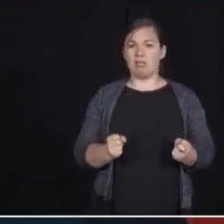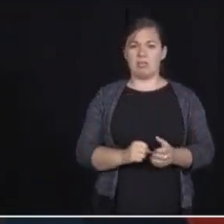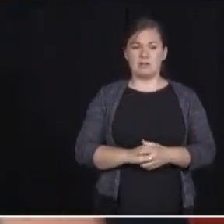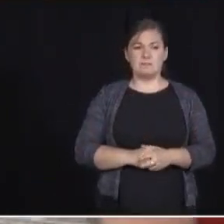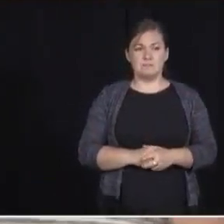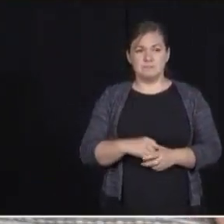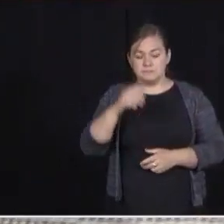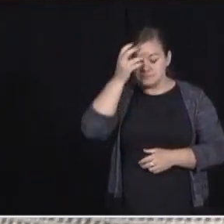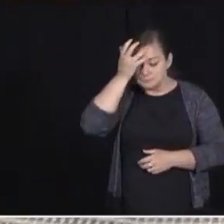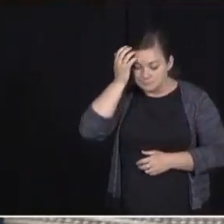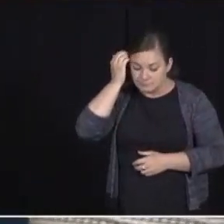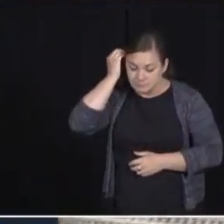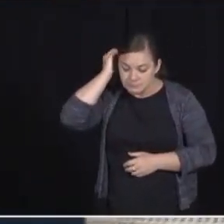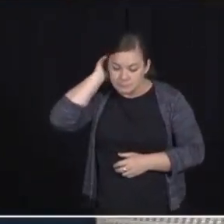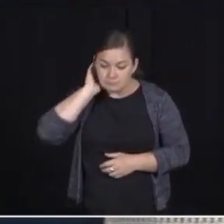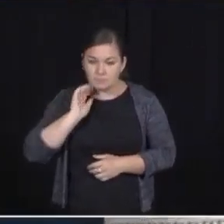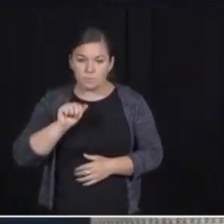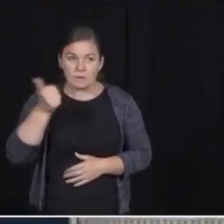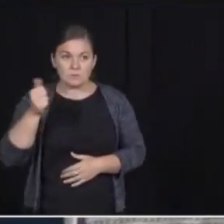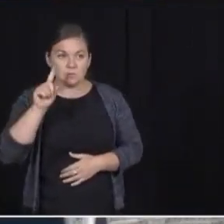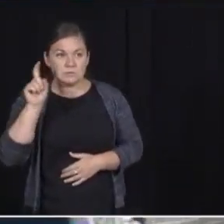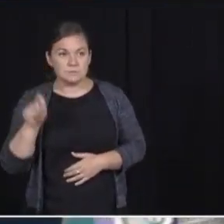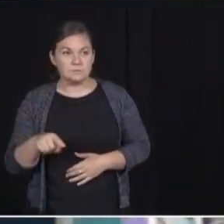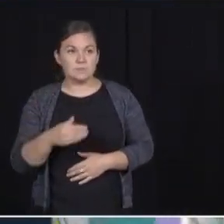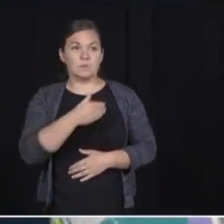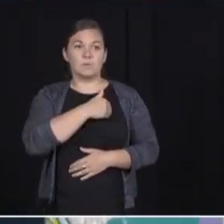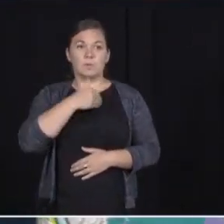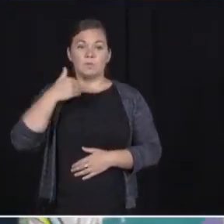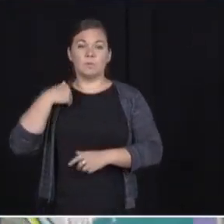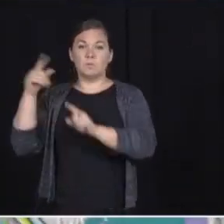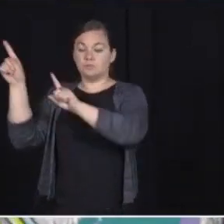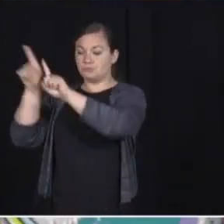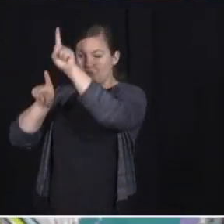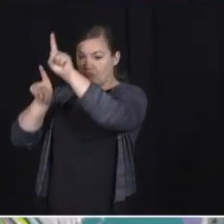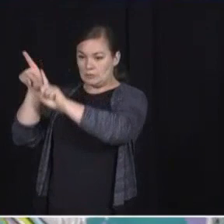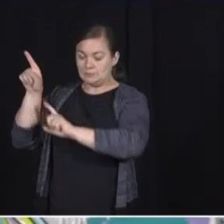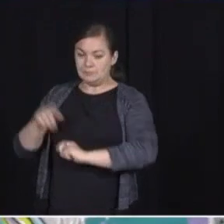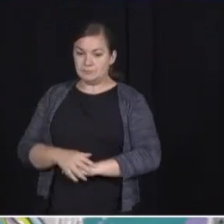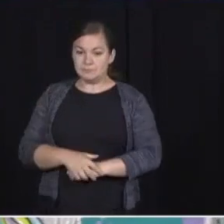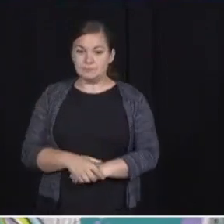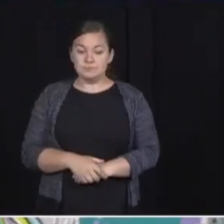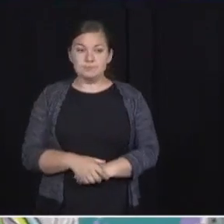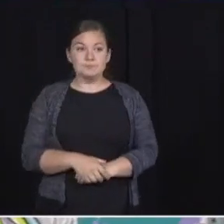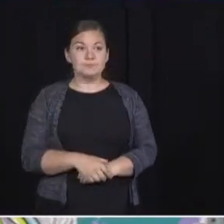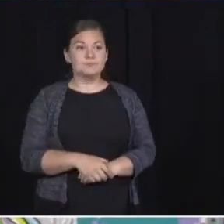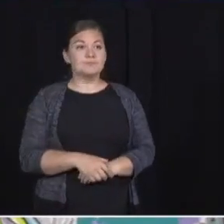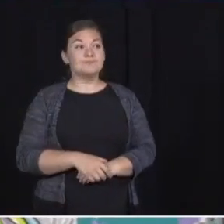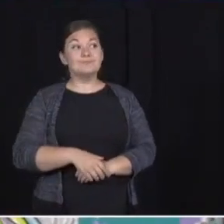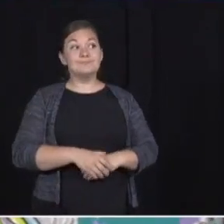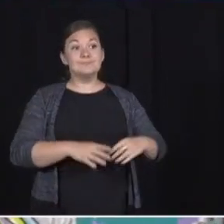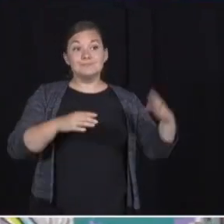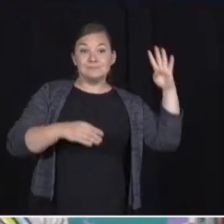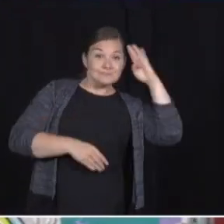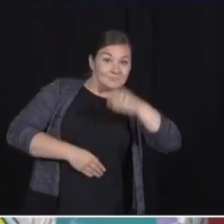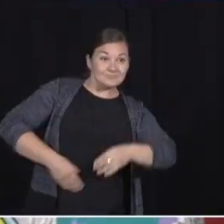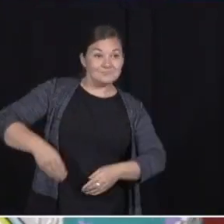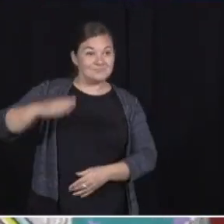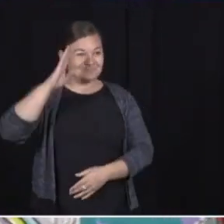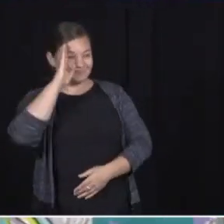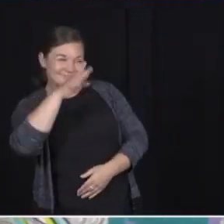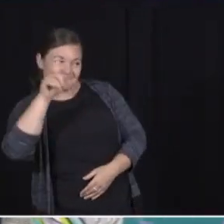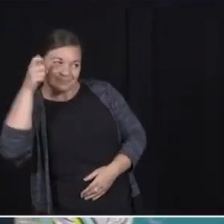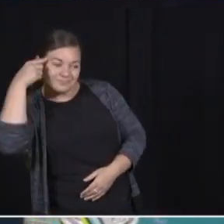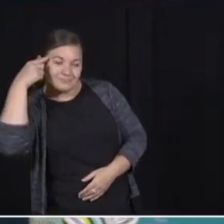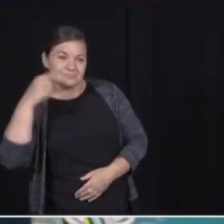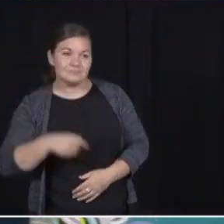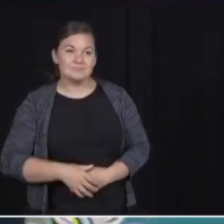Next question comes from Rob Ferguson from the Toronto Star. Please go ahead. Hi, Rob. Oh, hi, Premier. Just to follow